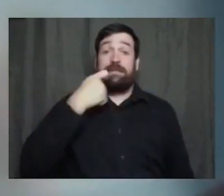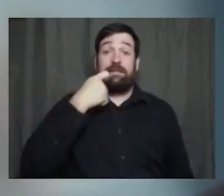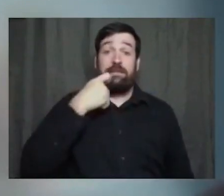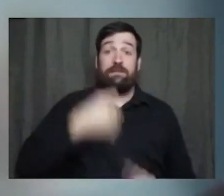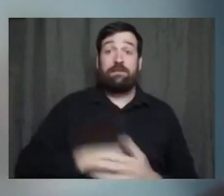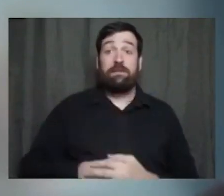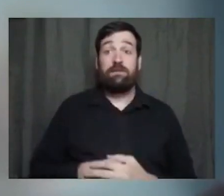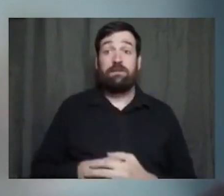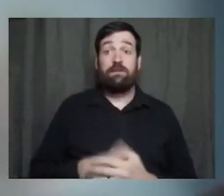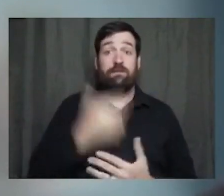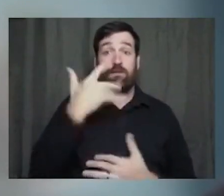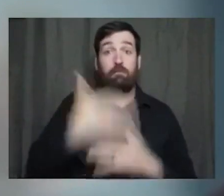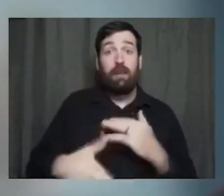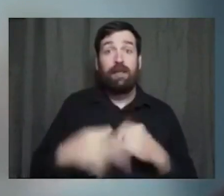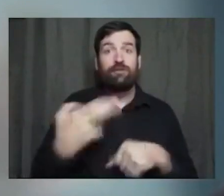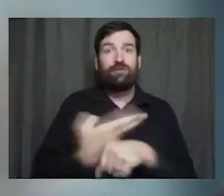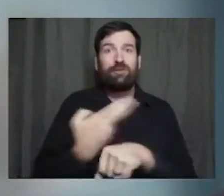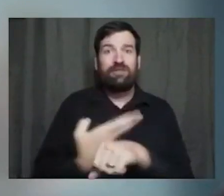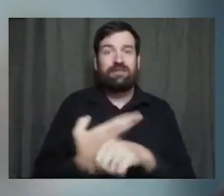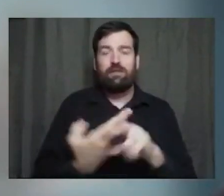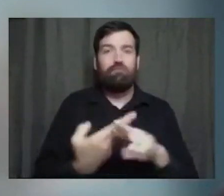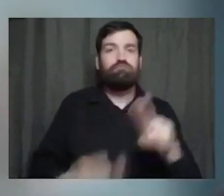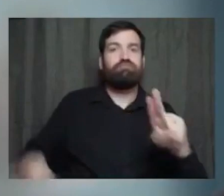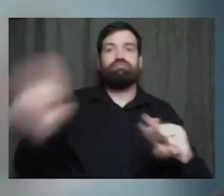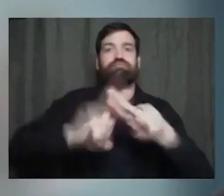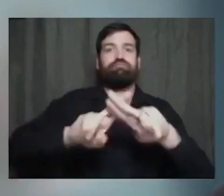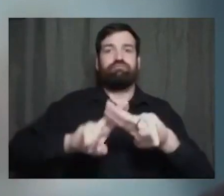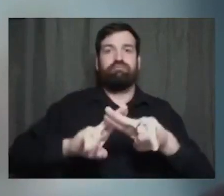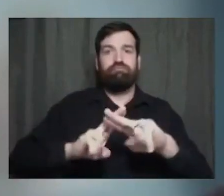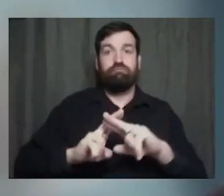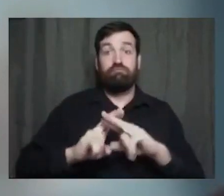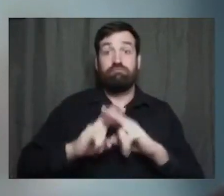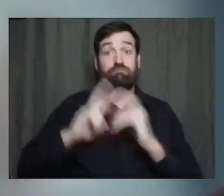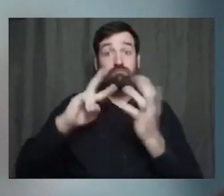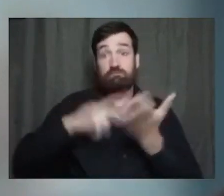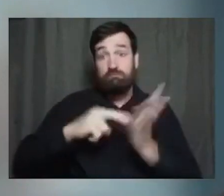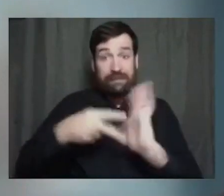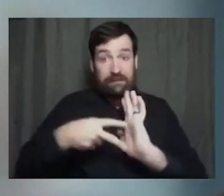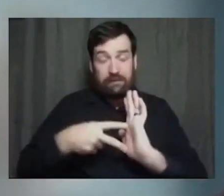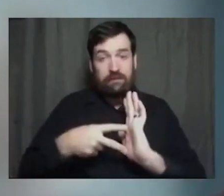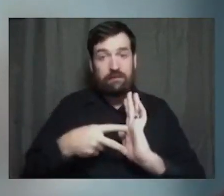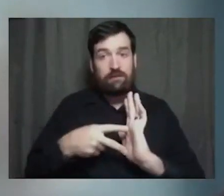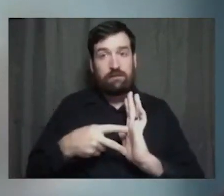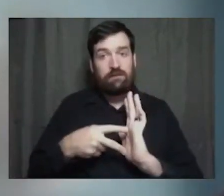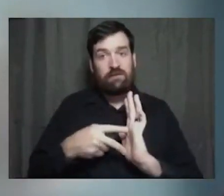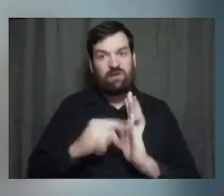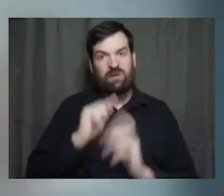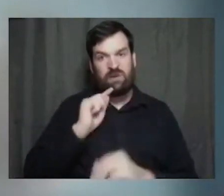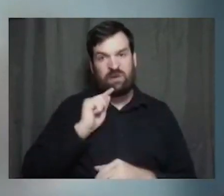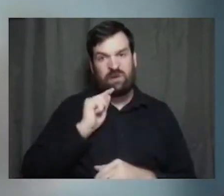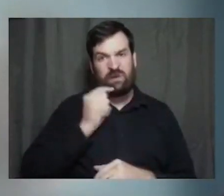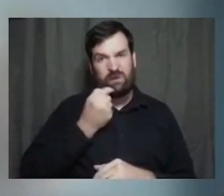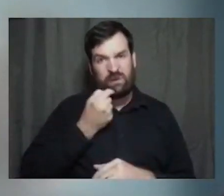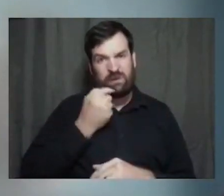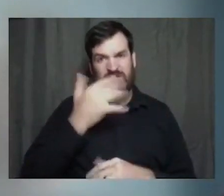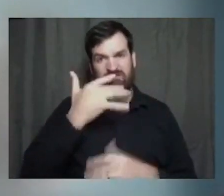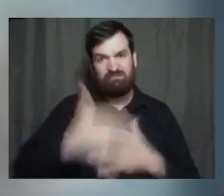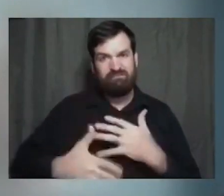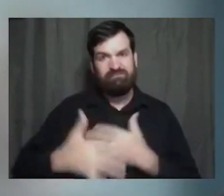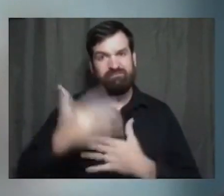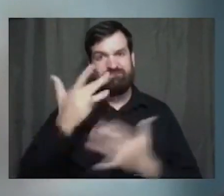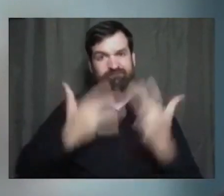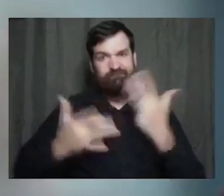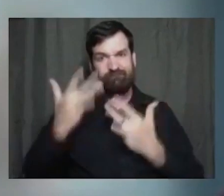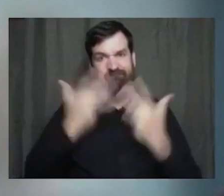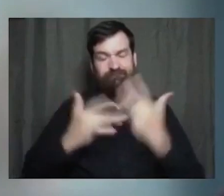blood usage went up pretty significantly, and what that results in is a pretty significant shortage when we're not getting the same number of donors in